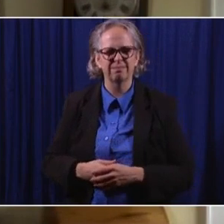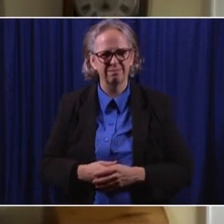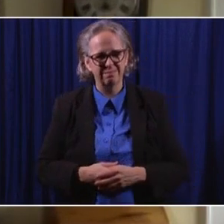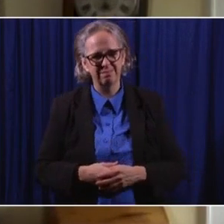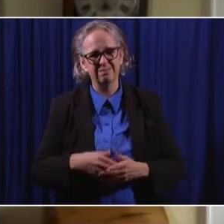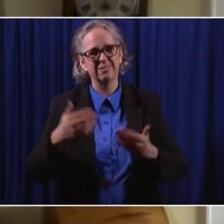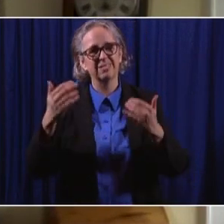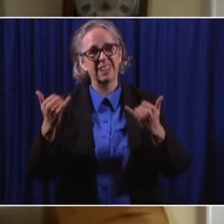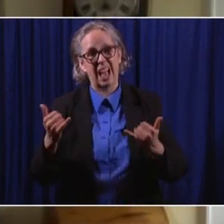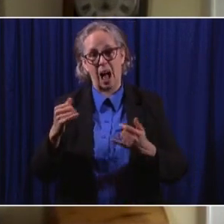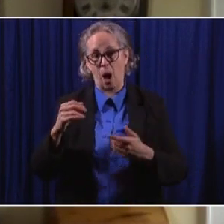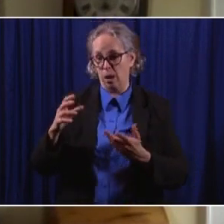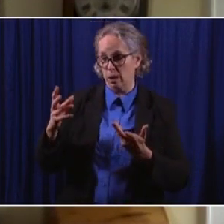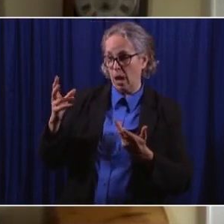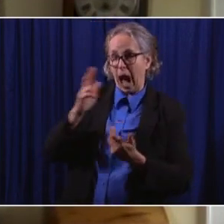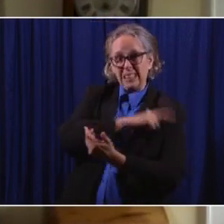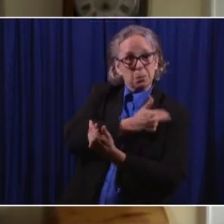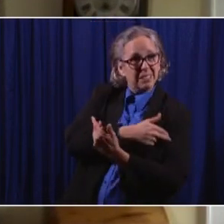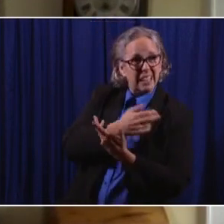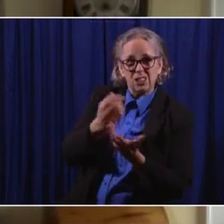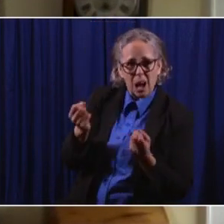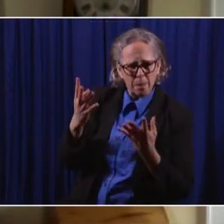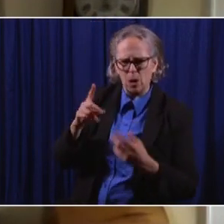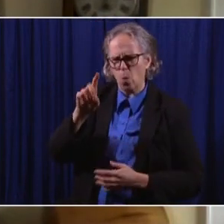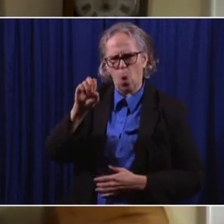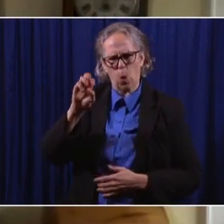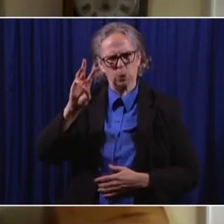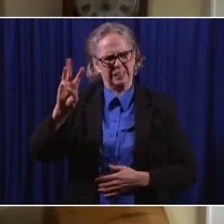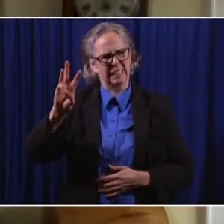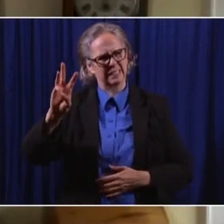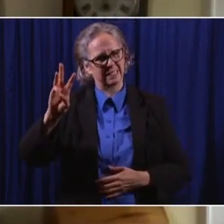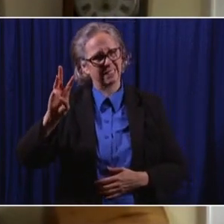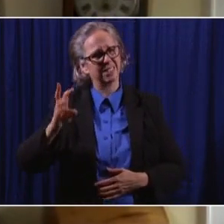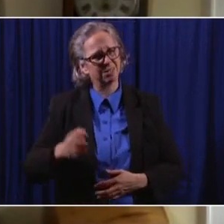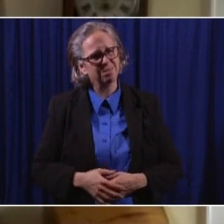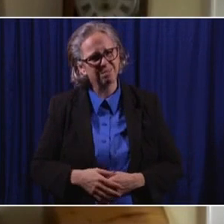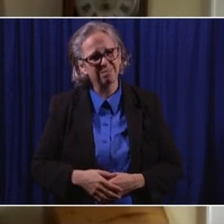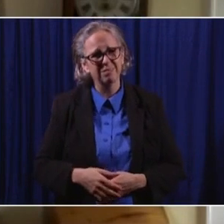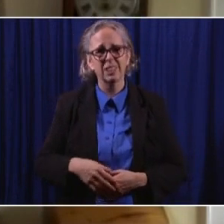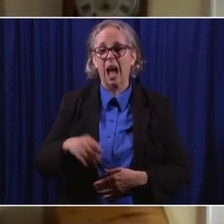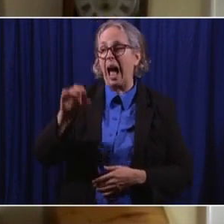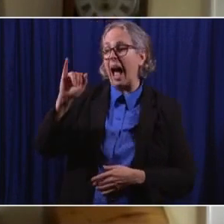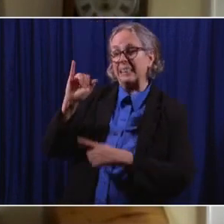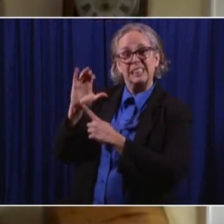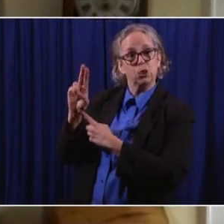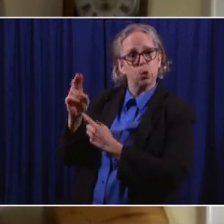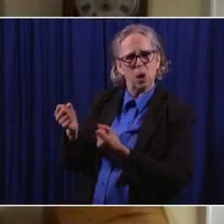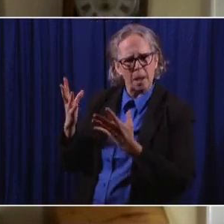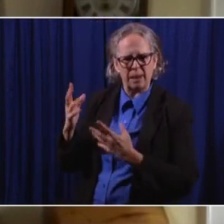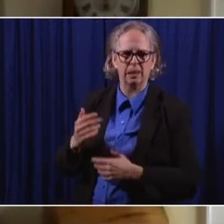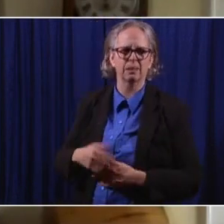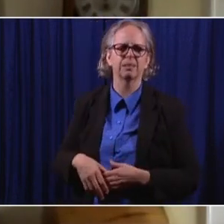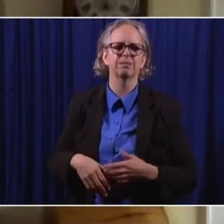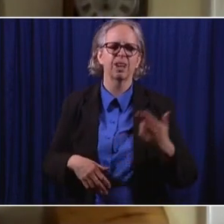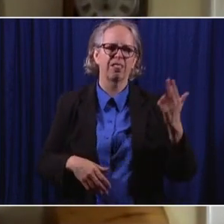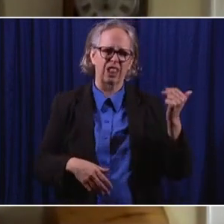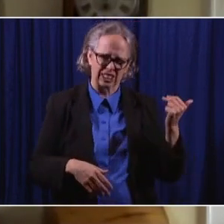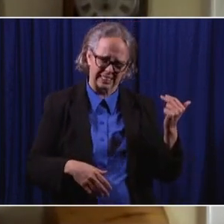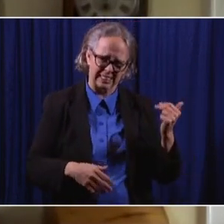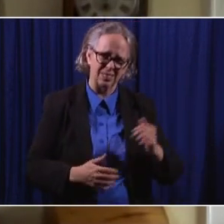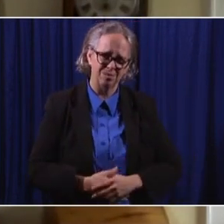of new hospitalizations, 106. And number of ICU admissions, 13. So